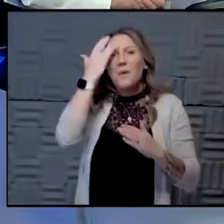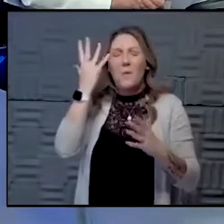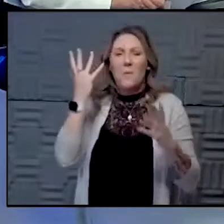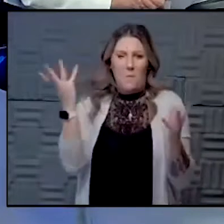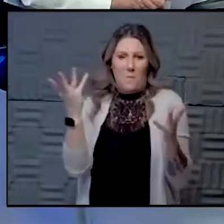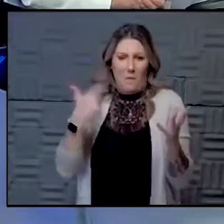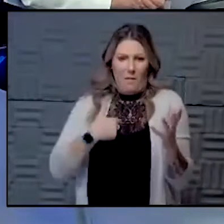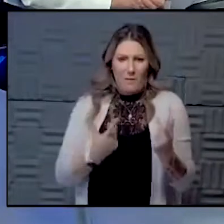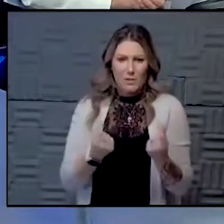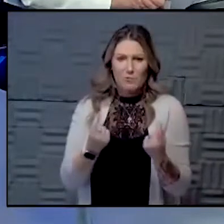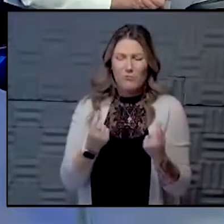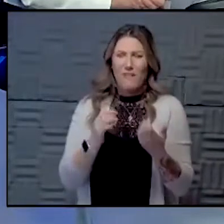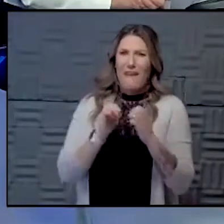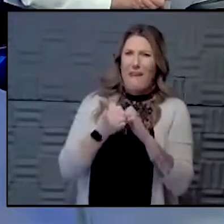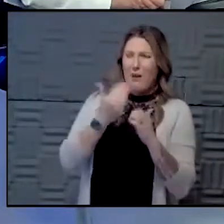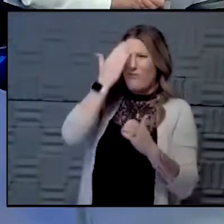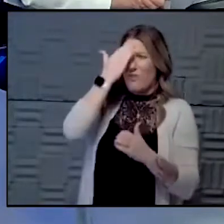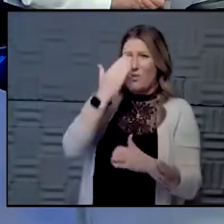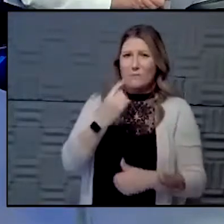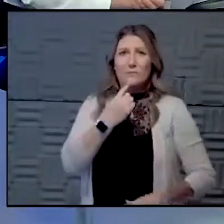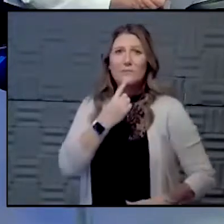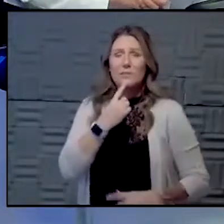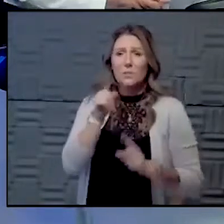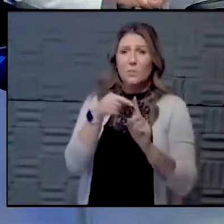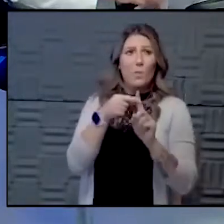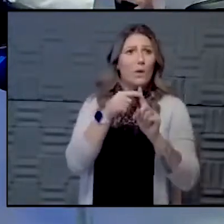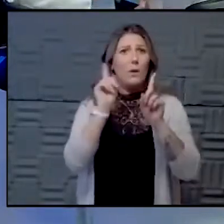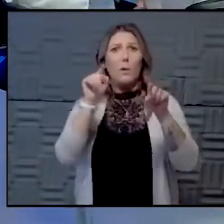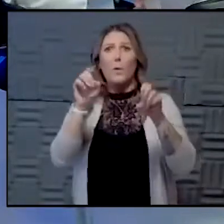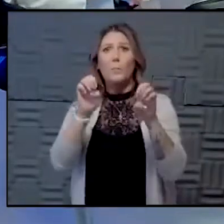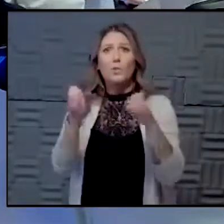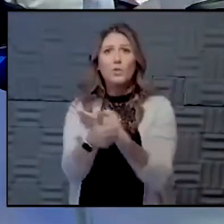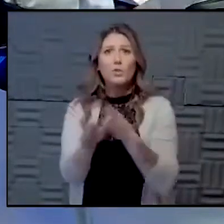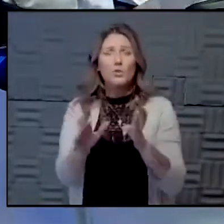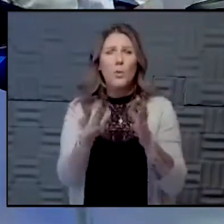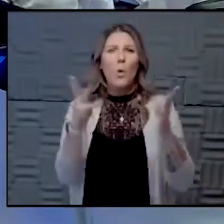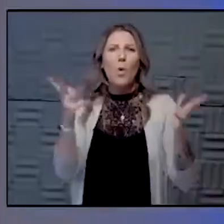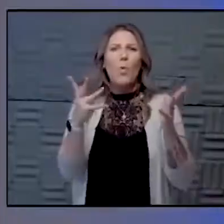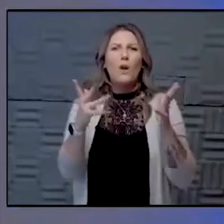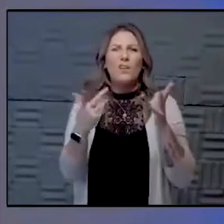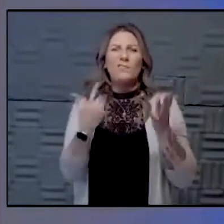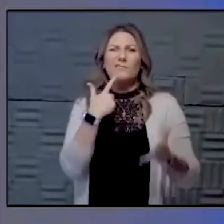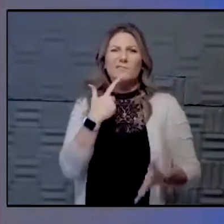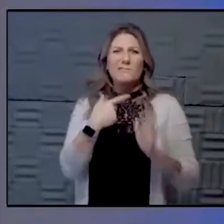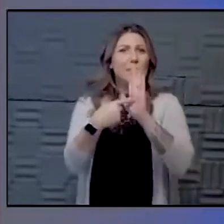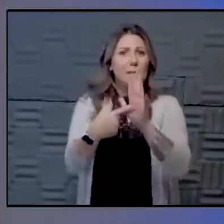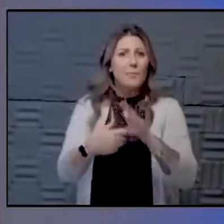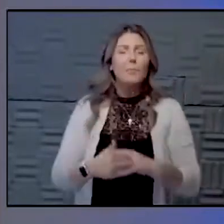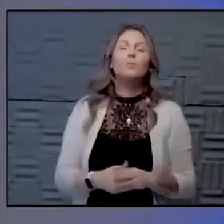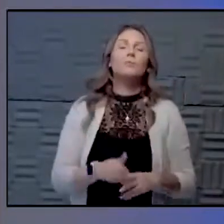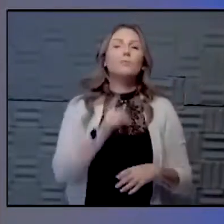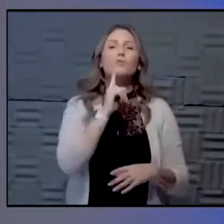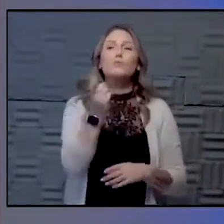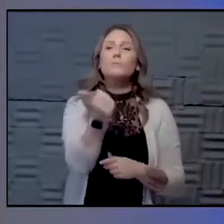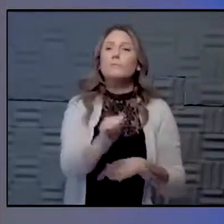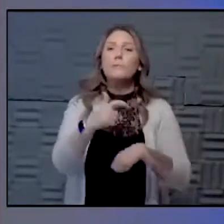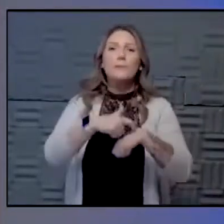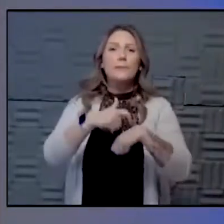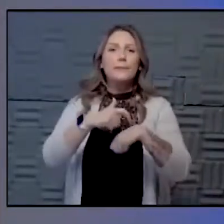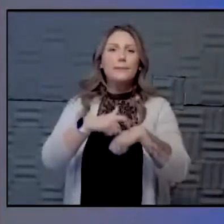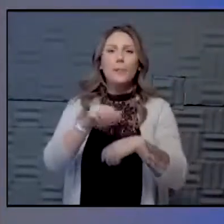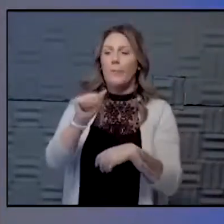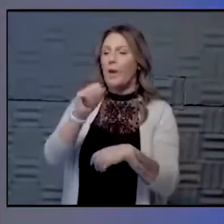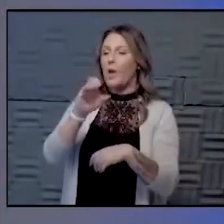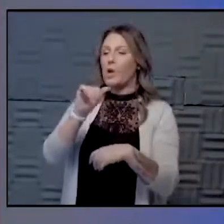do I know how serious this is? When do I come to the emergency room to get care? What's my clue here? Sure. Anytime there's sudden onset of